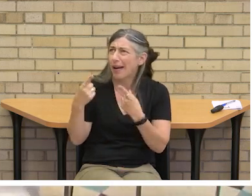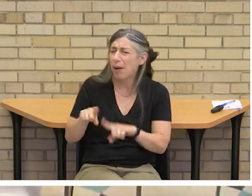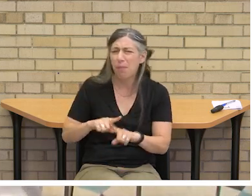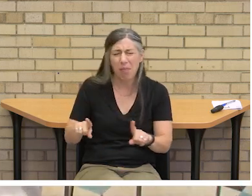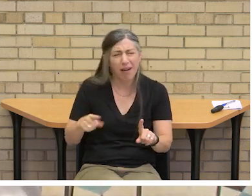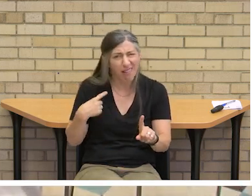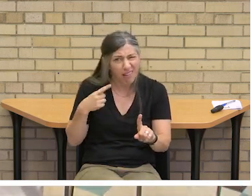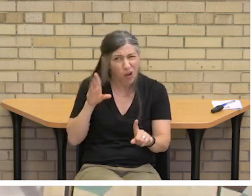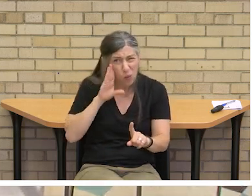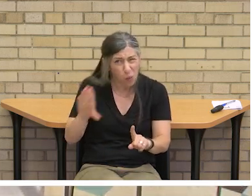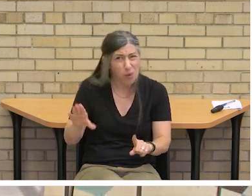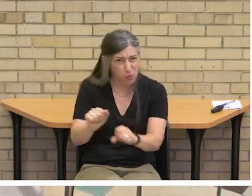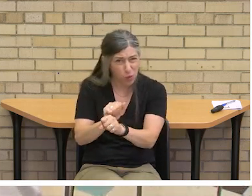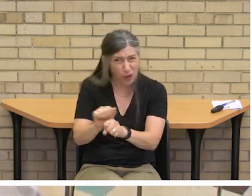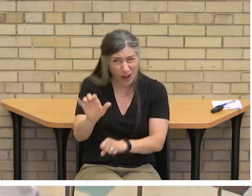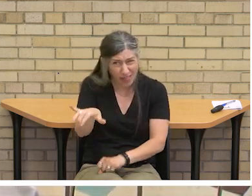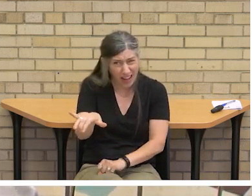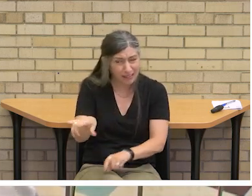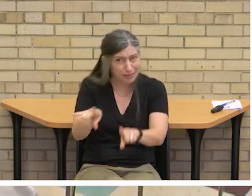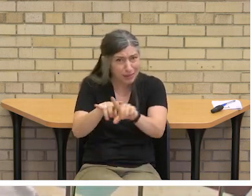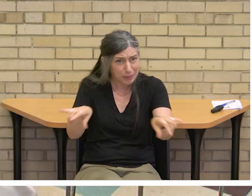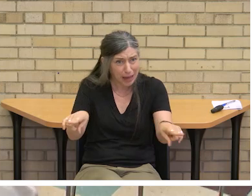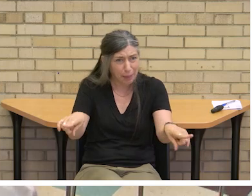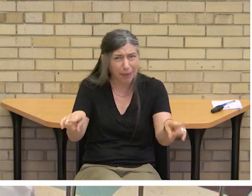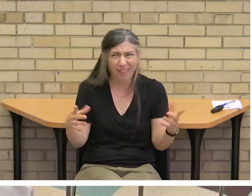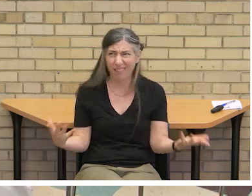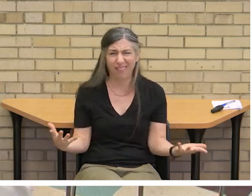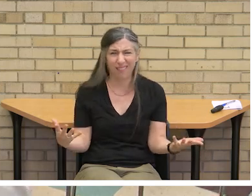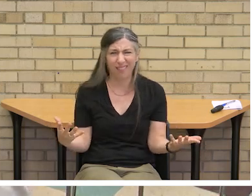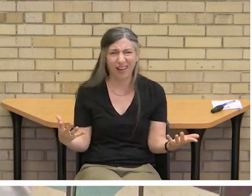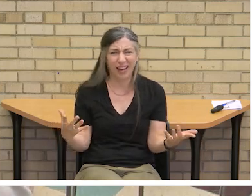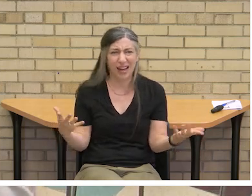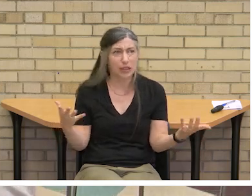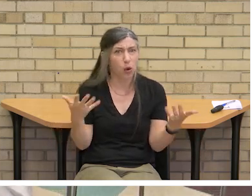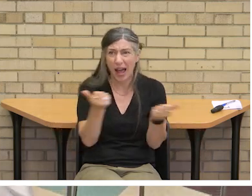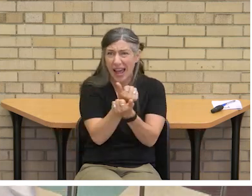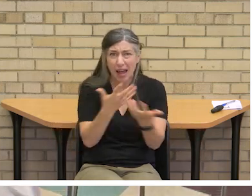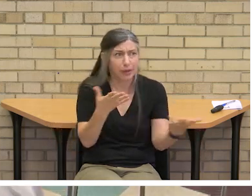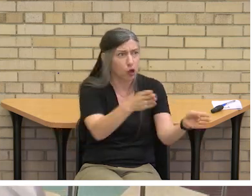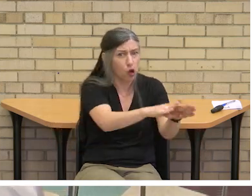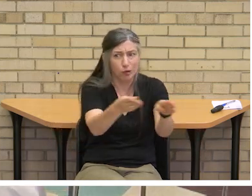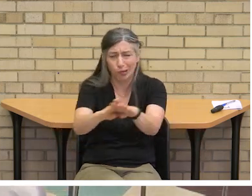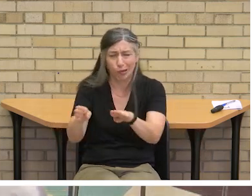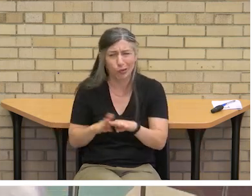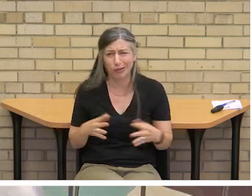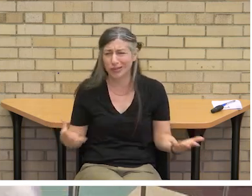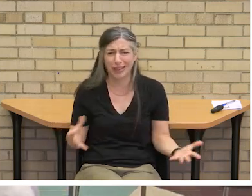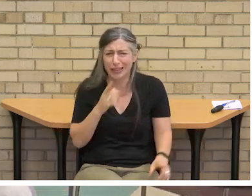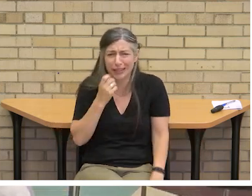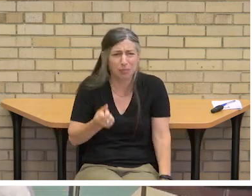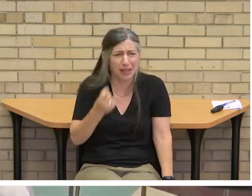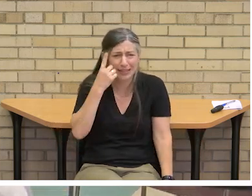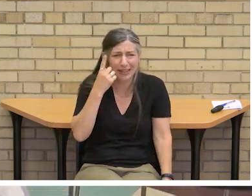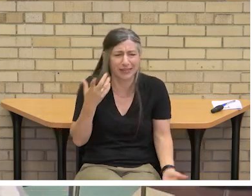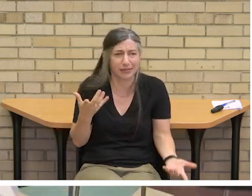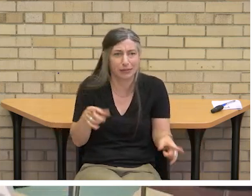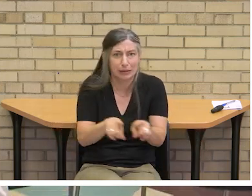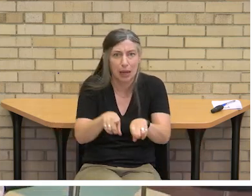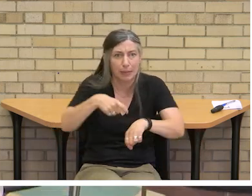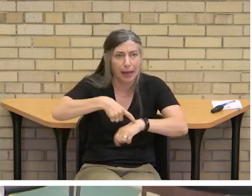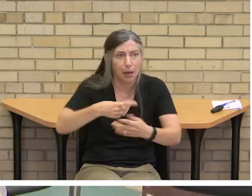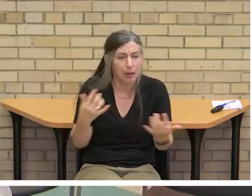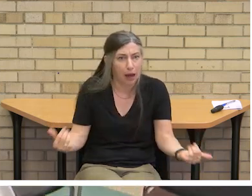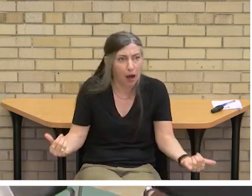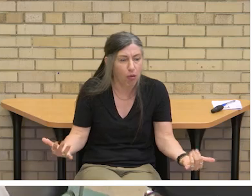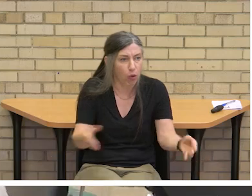And now it's not part of it. That doesn't make sense because you're closing everything else. Like, do it at the same time.